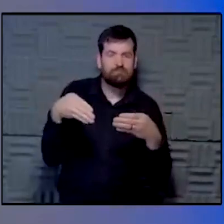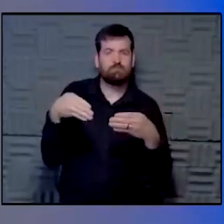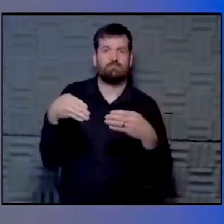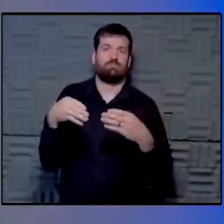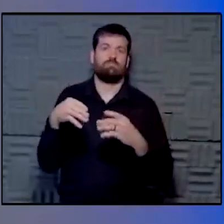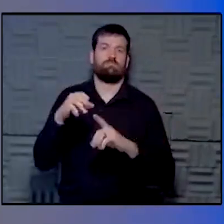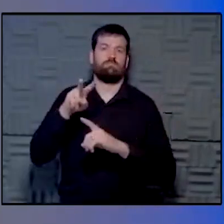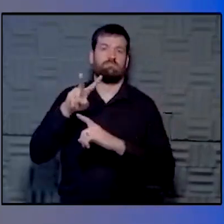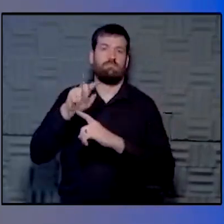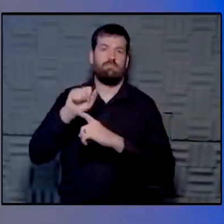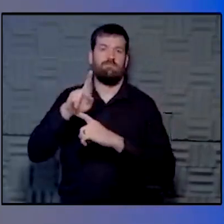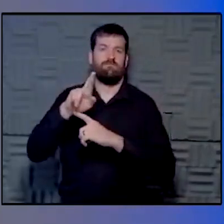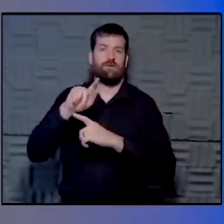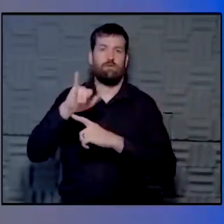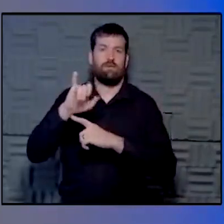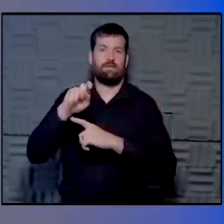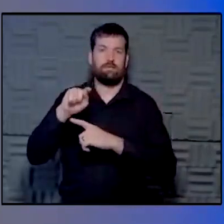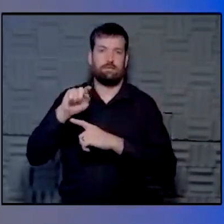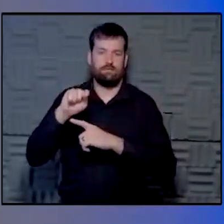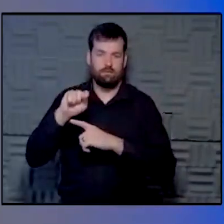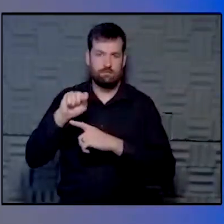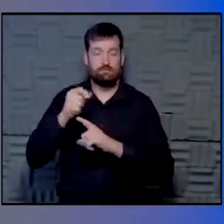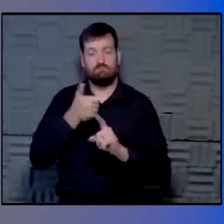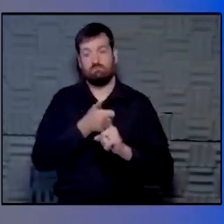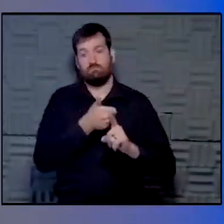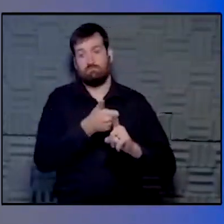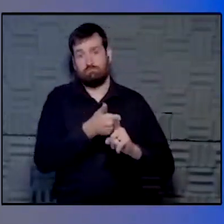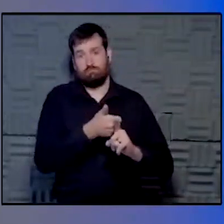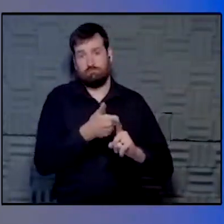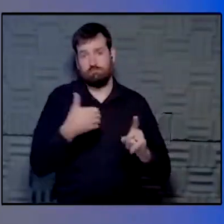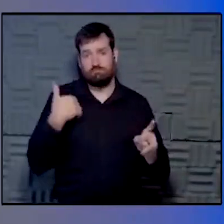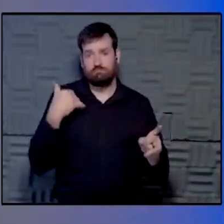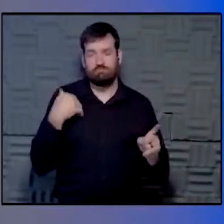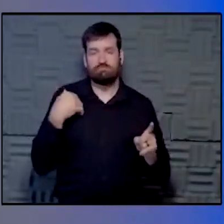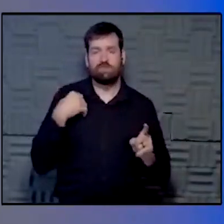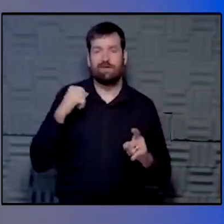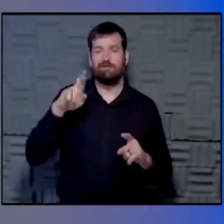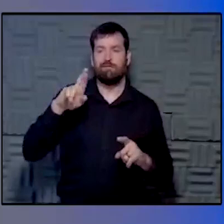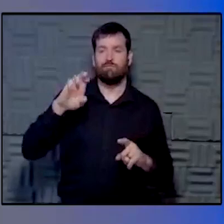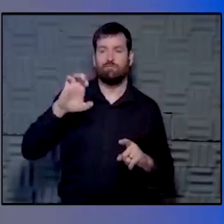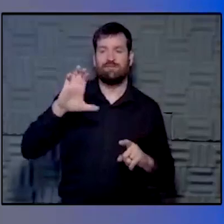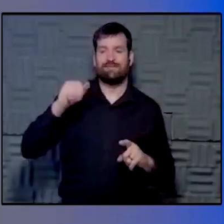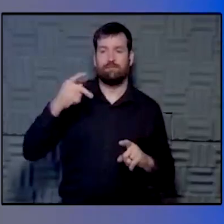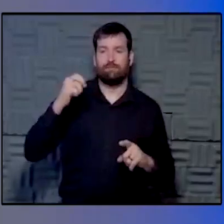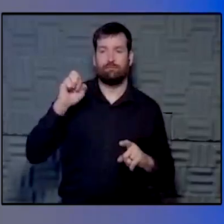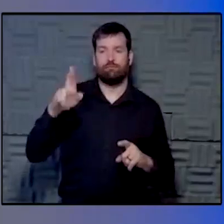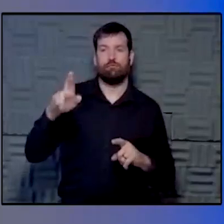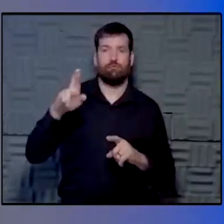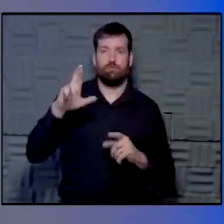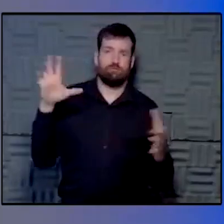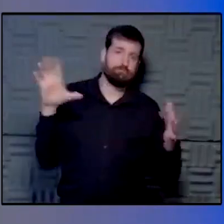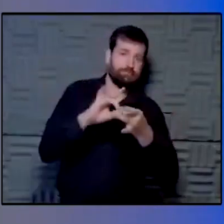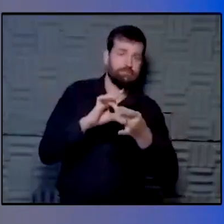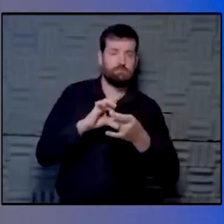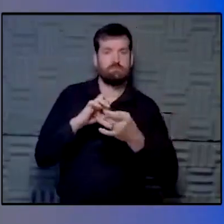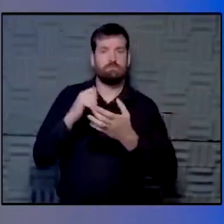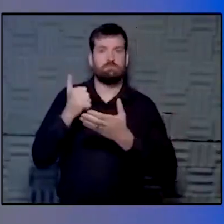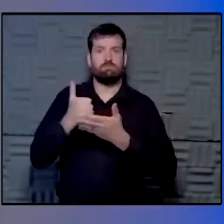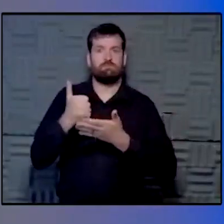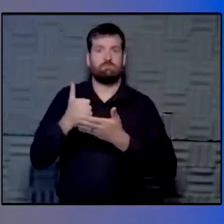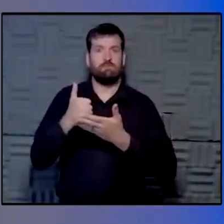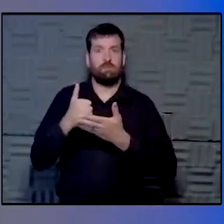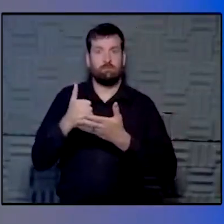variants. So the monoclonal antibodies have this receptor binding domain that really helps us,